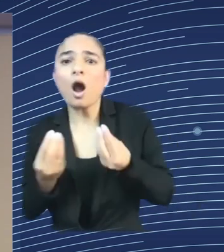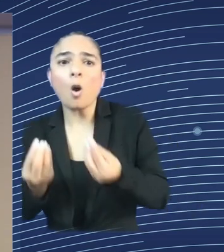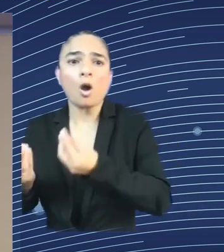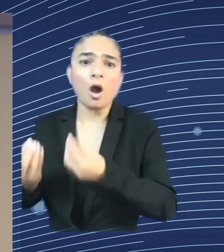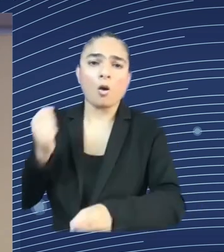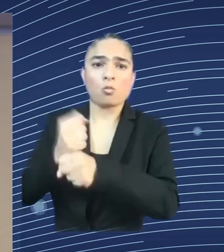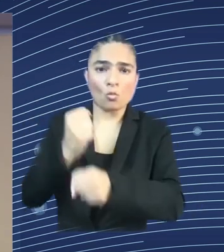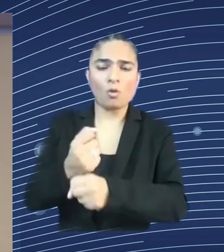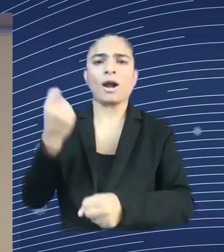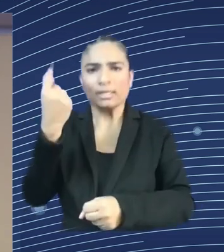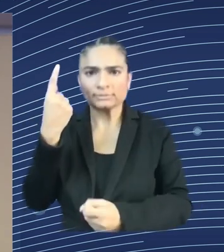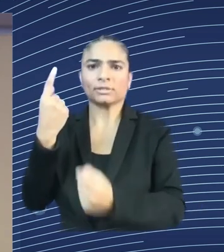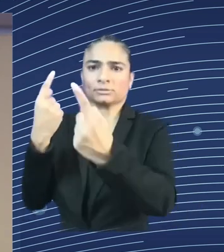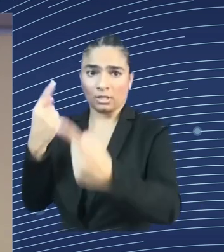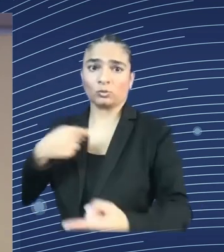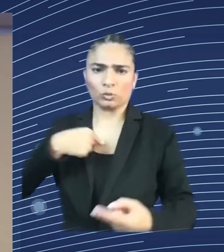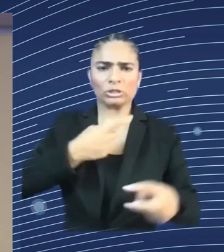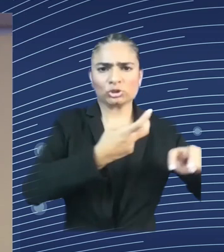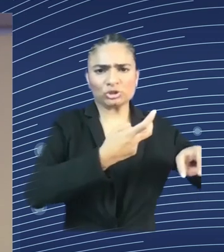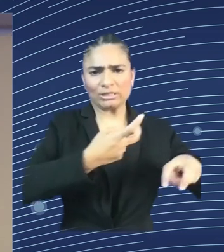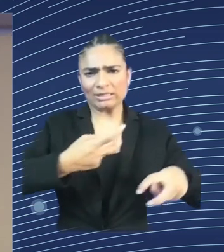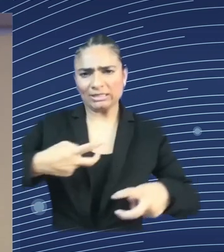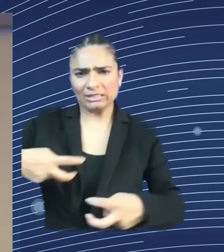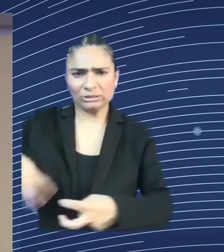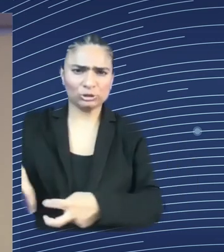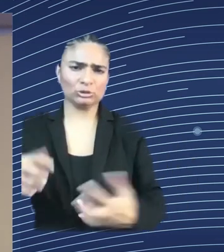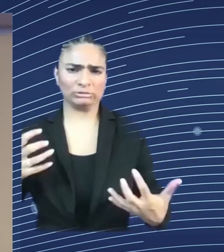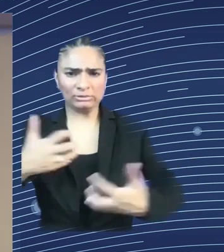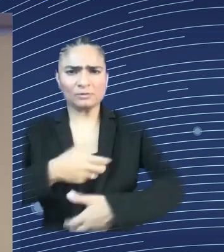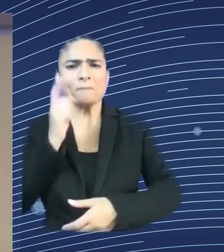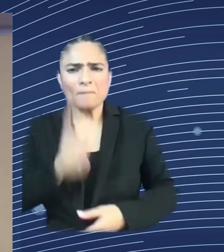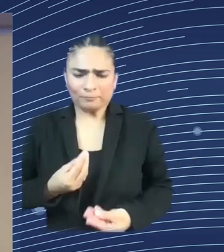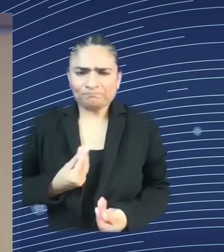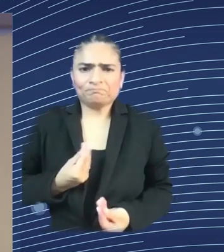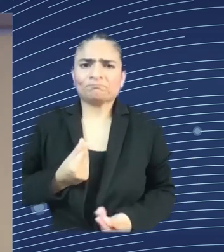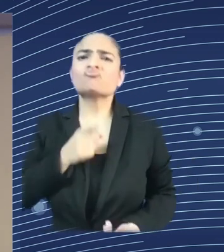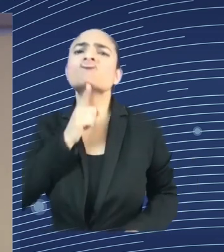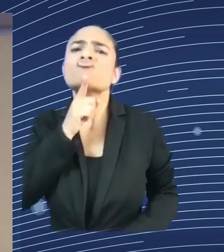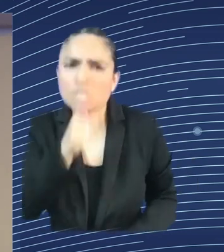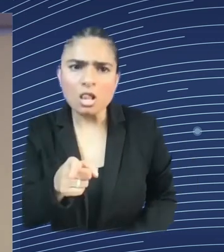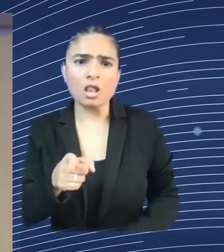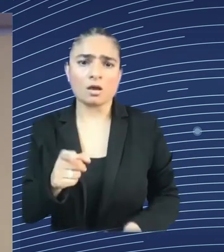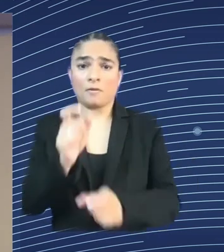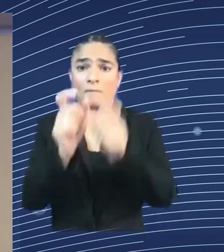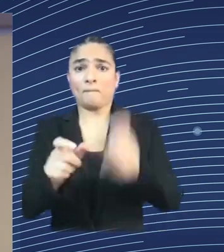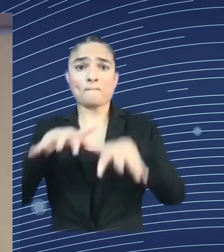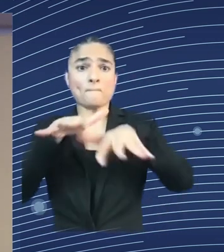that approve these translations, because you see the difference. It should be authentic. Right,